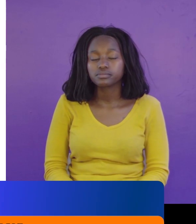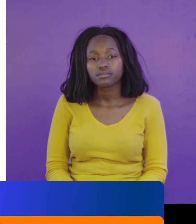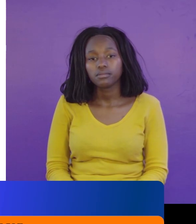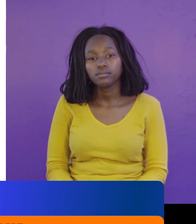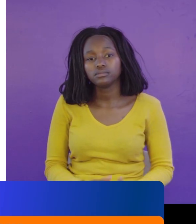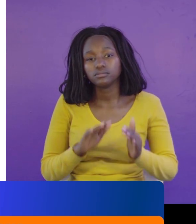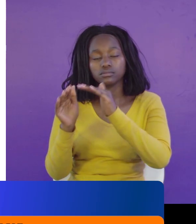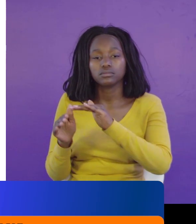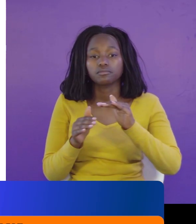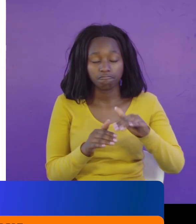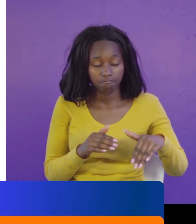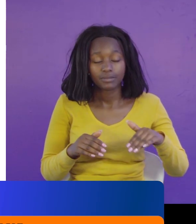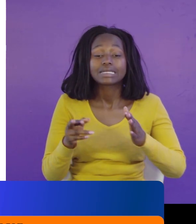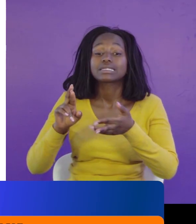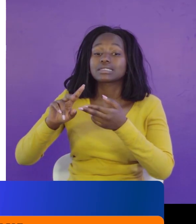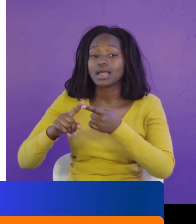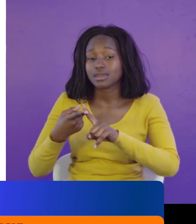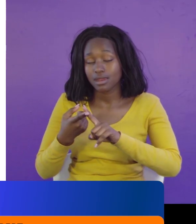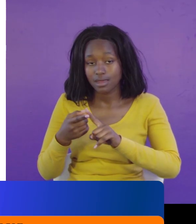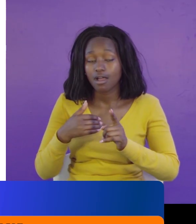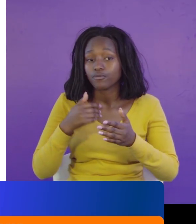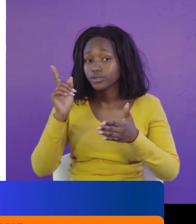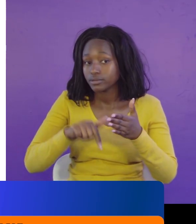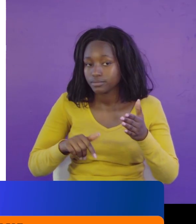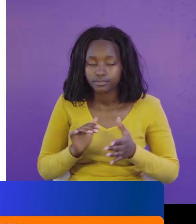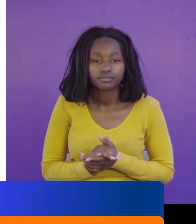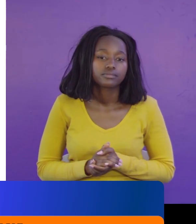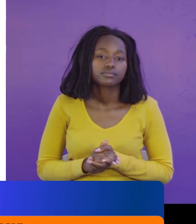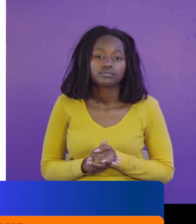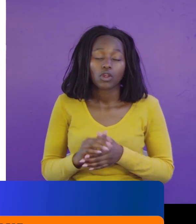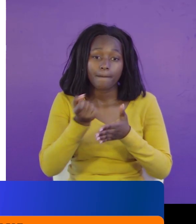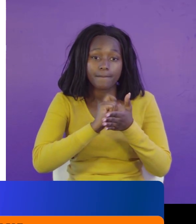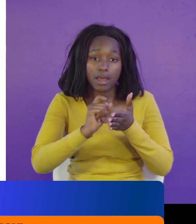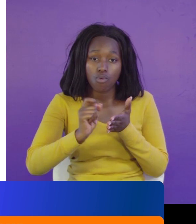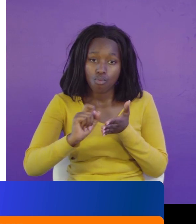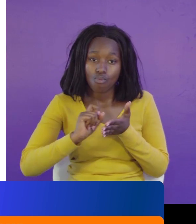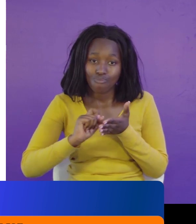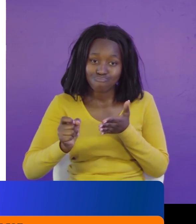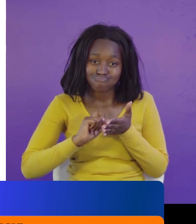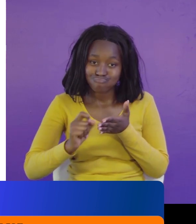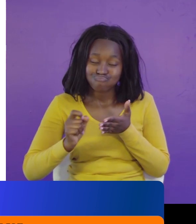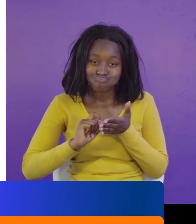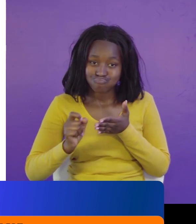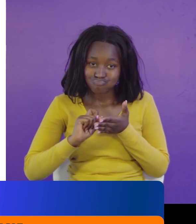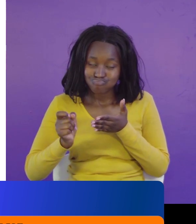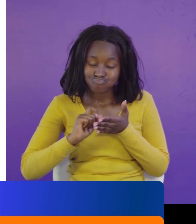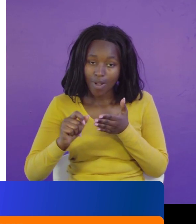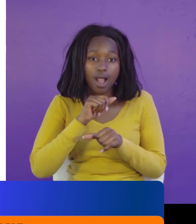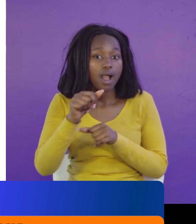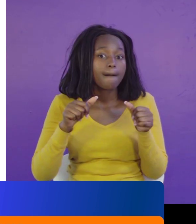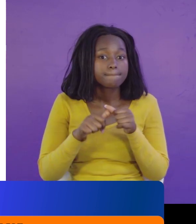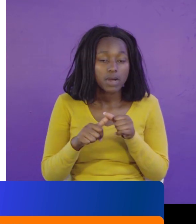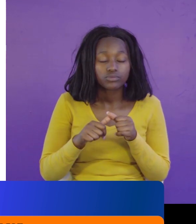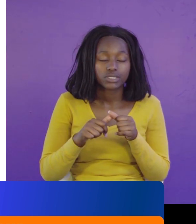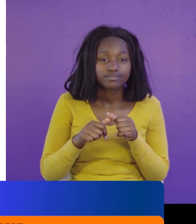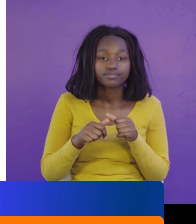to the Standard. The Standard has brought out clearly has touched on the matters on Katiba